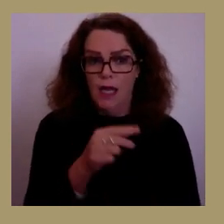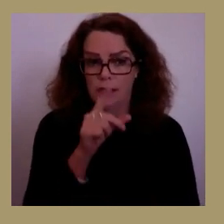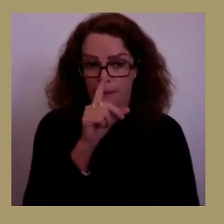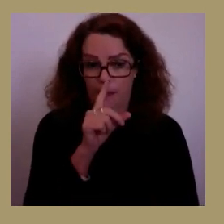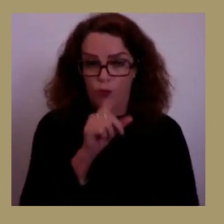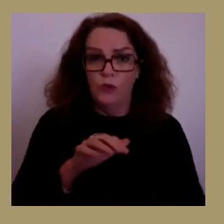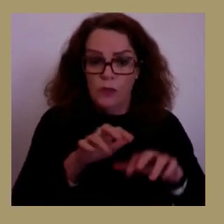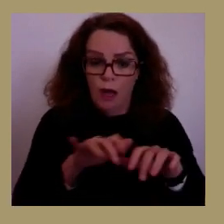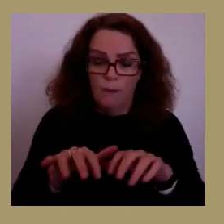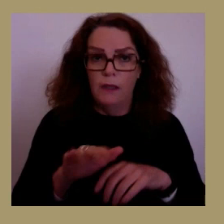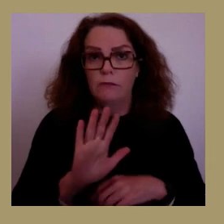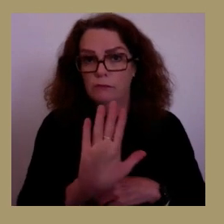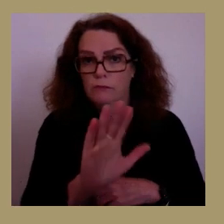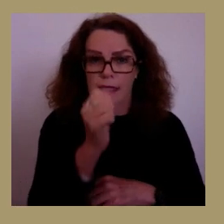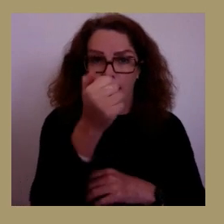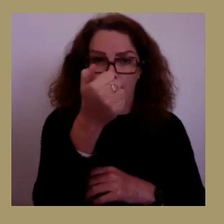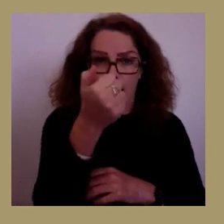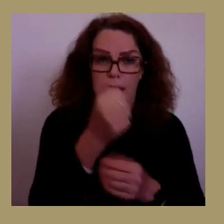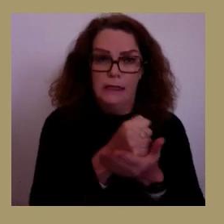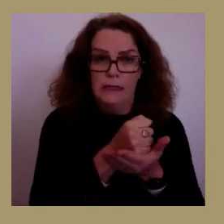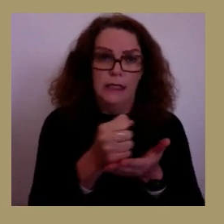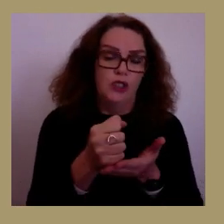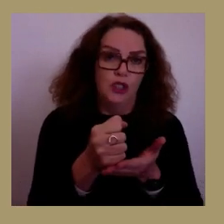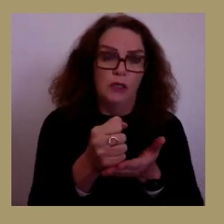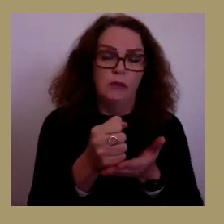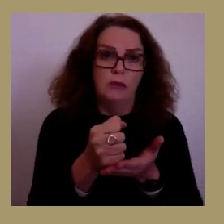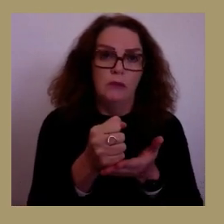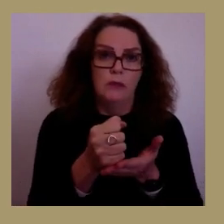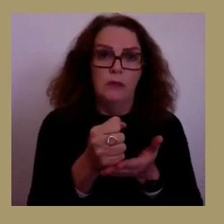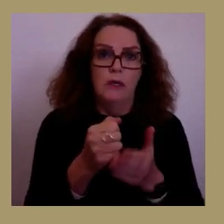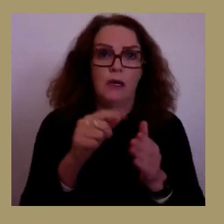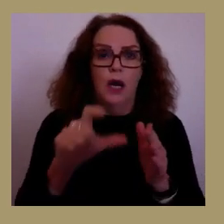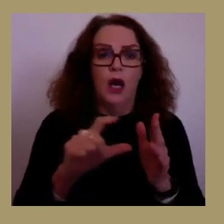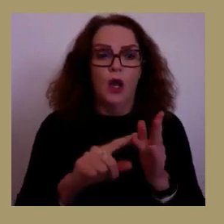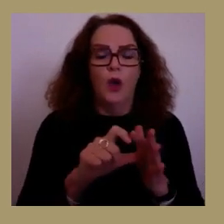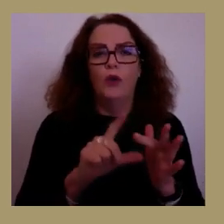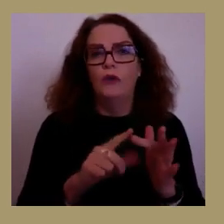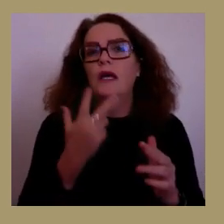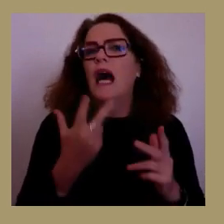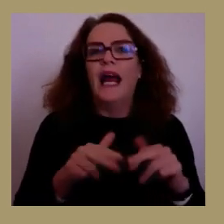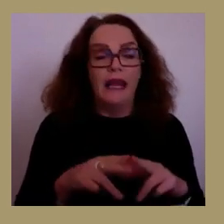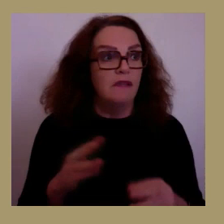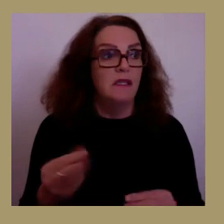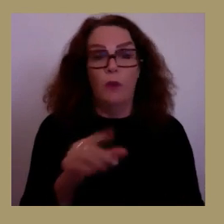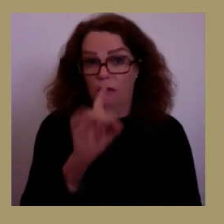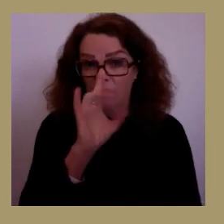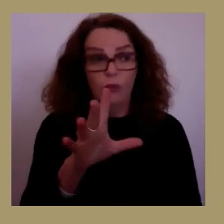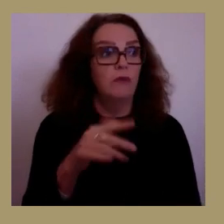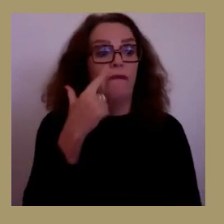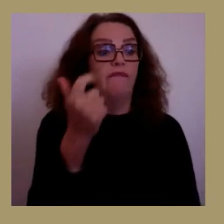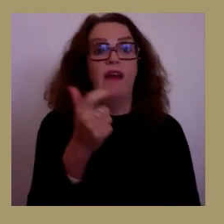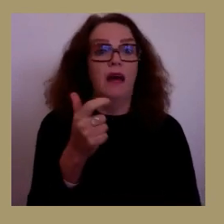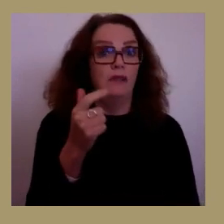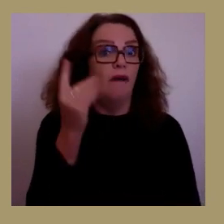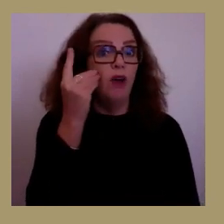6-digit security code. If, say, for example, somebody discovered a mobile phone on the street and it was actually